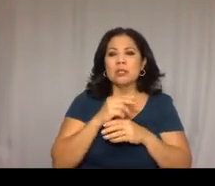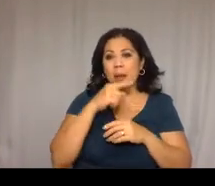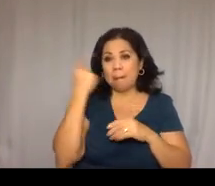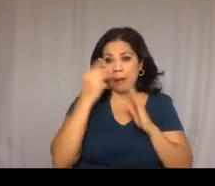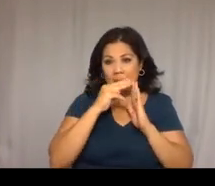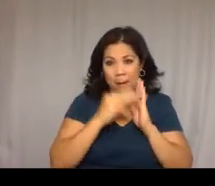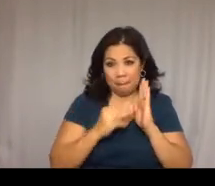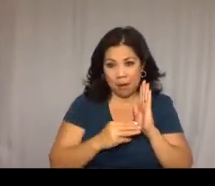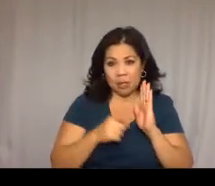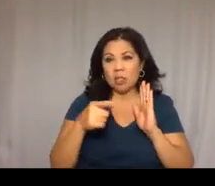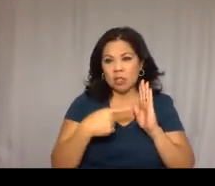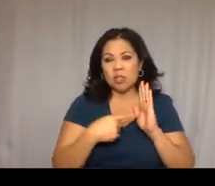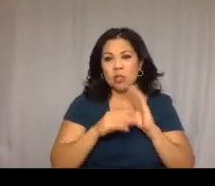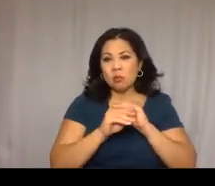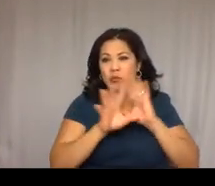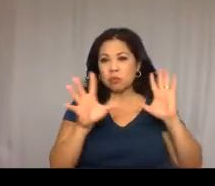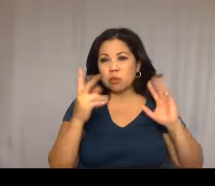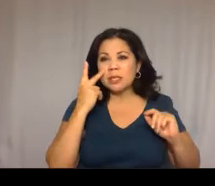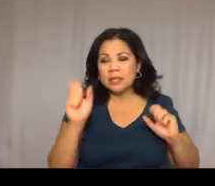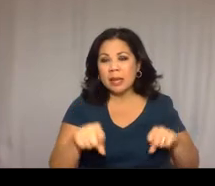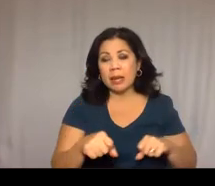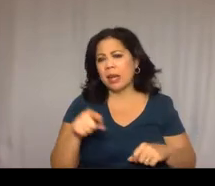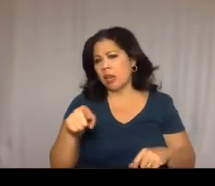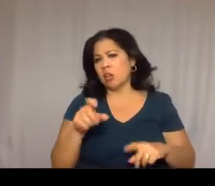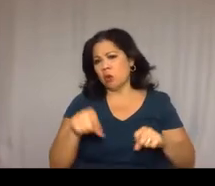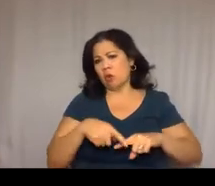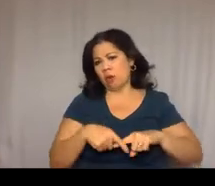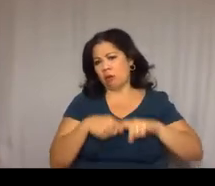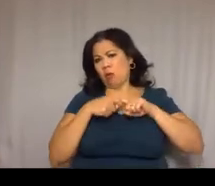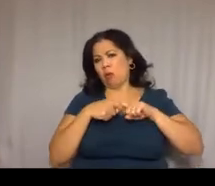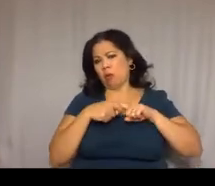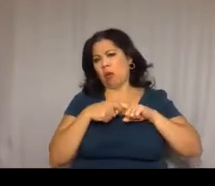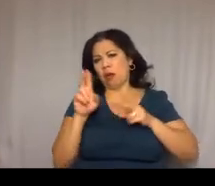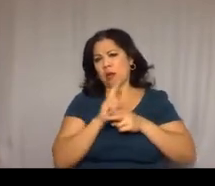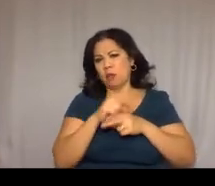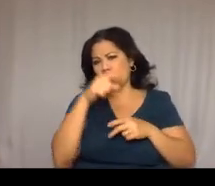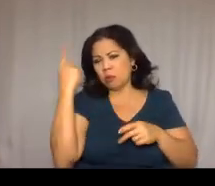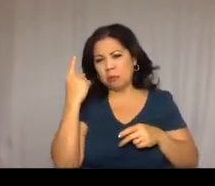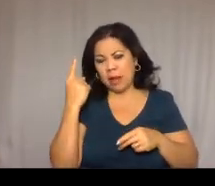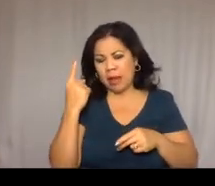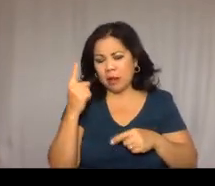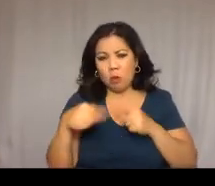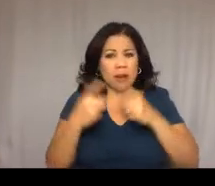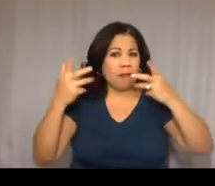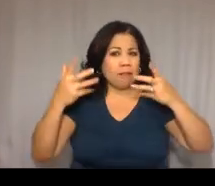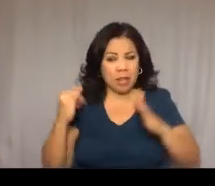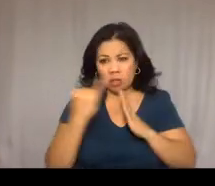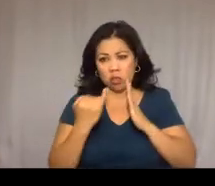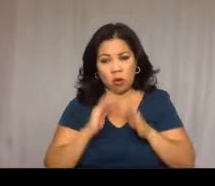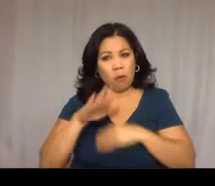doing. And you're welcome to wait and put your black on at the very end if you want, or you can put it on in the middle like